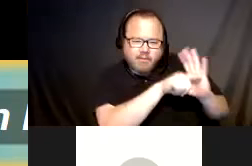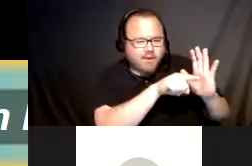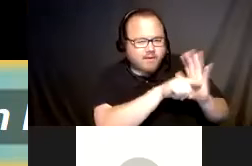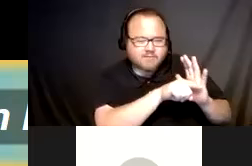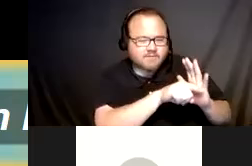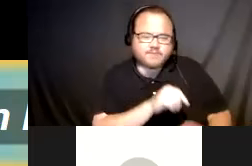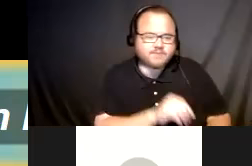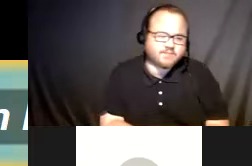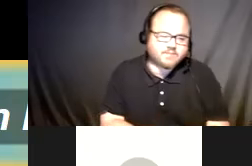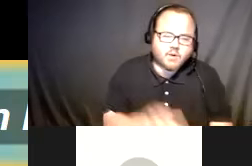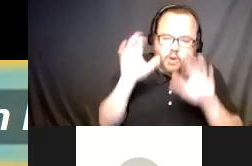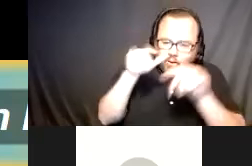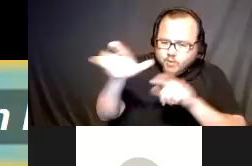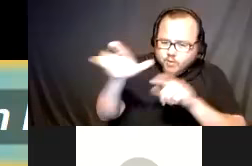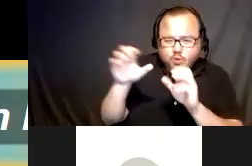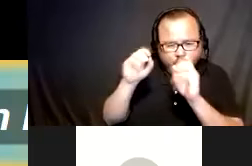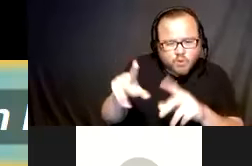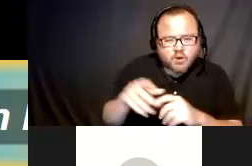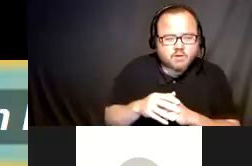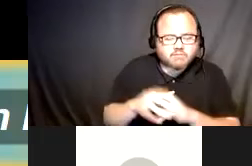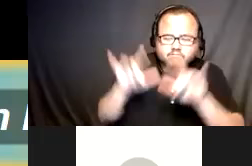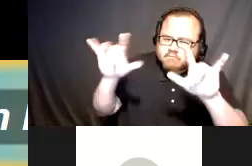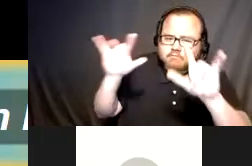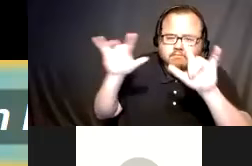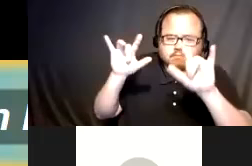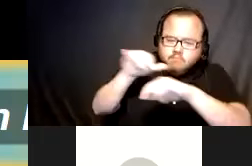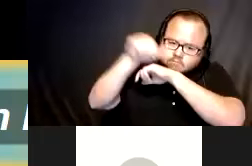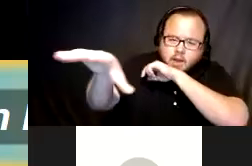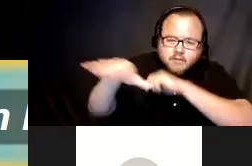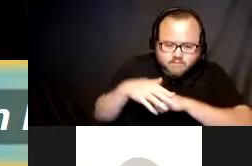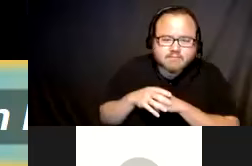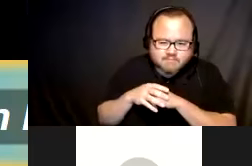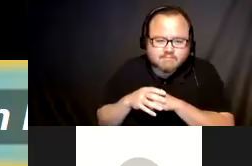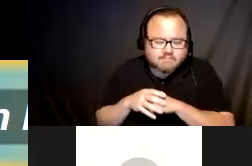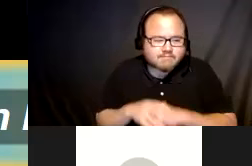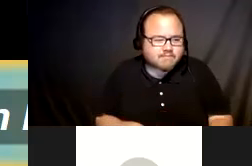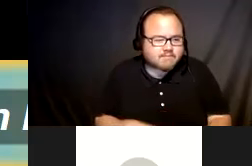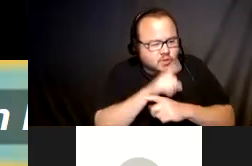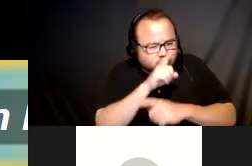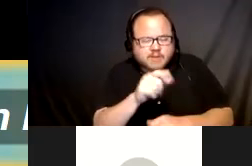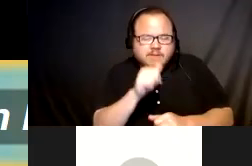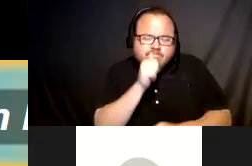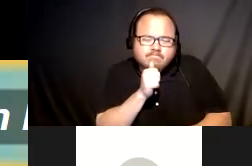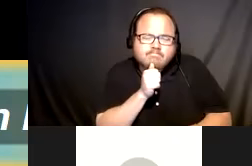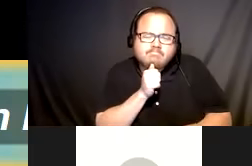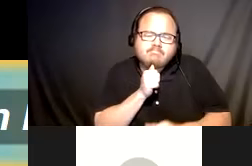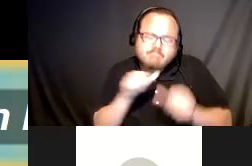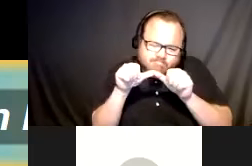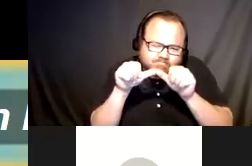that you guys are doing okay and that love is being sent your way, and that's it. Make sure to stay in there and hang in